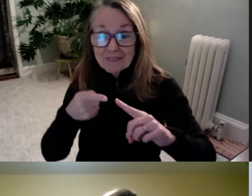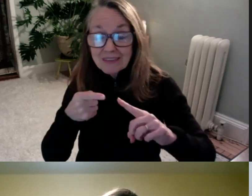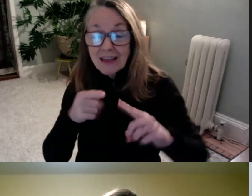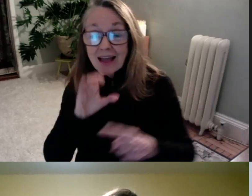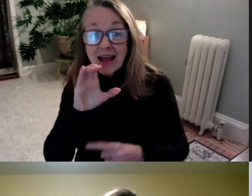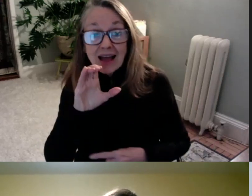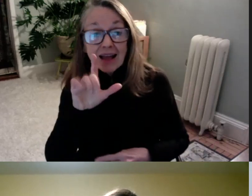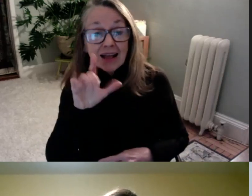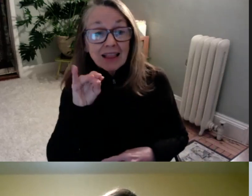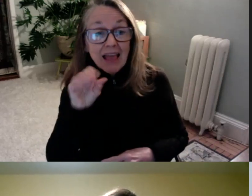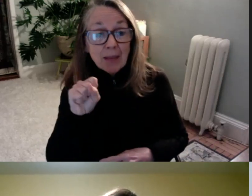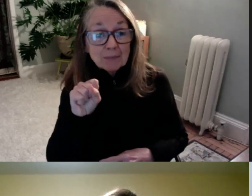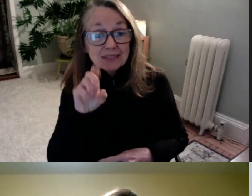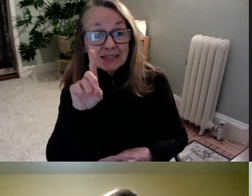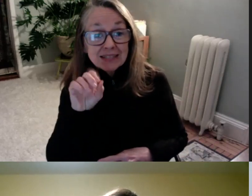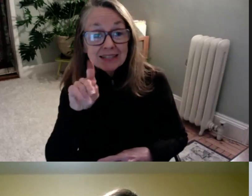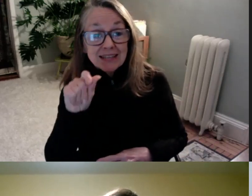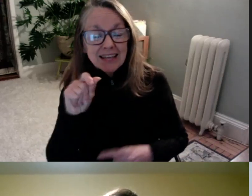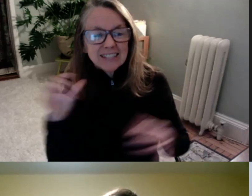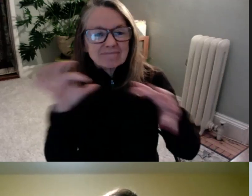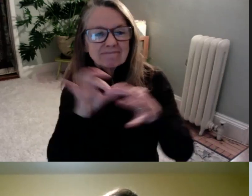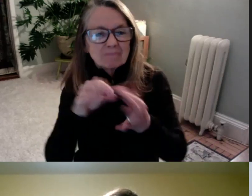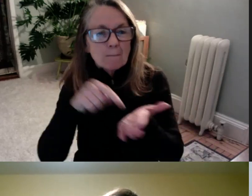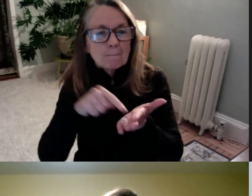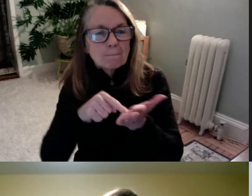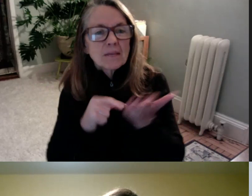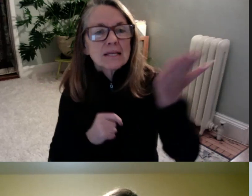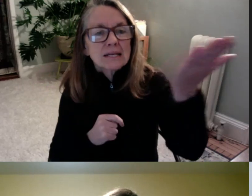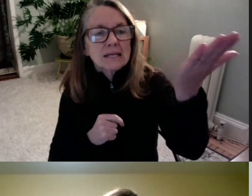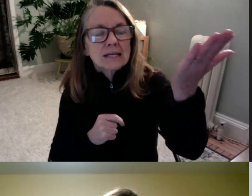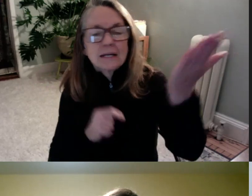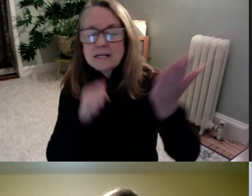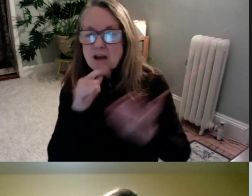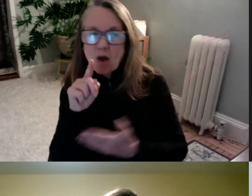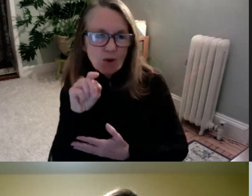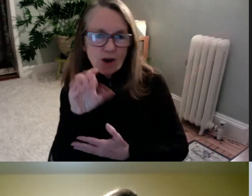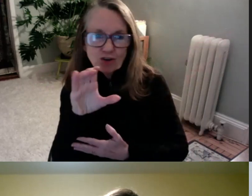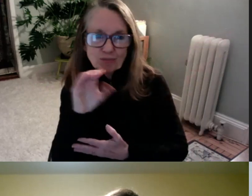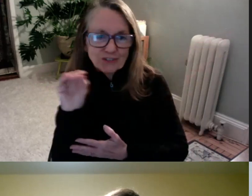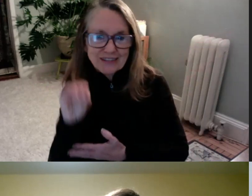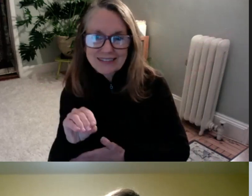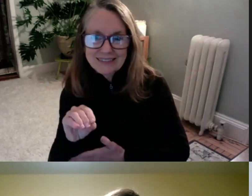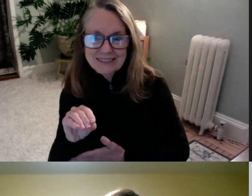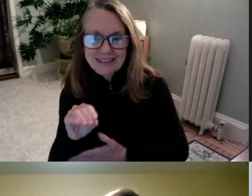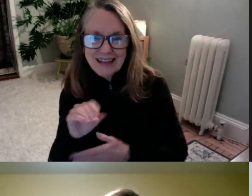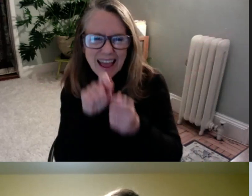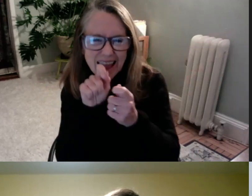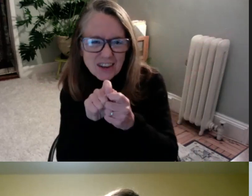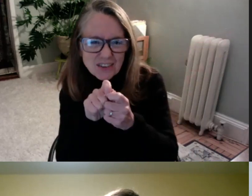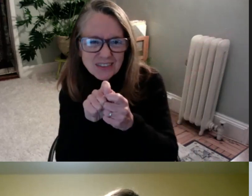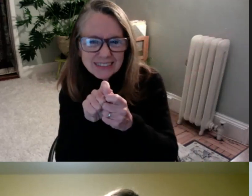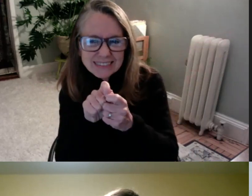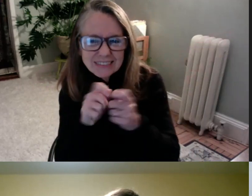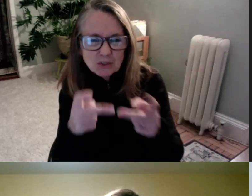data. So it's not going to be 100% accurate source of everything you're